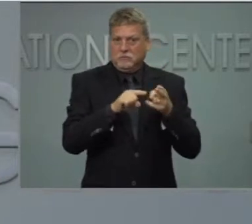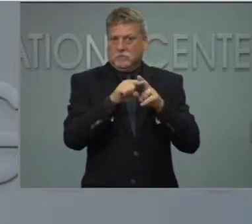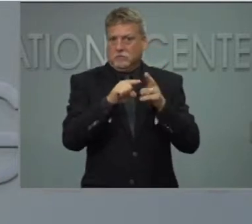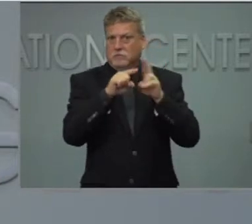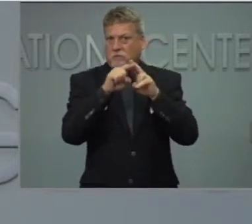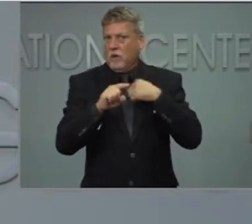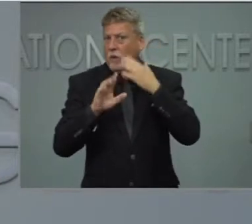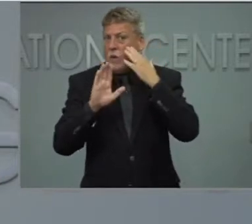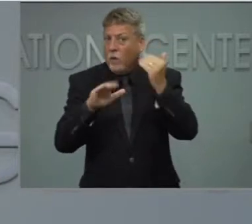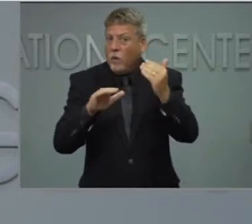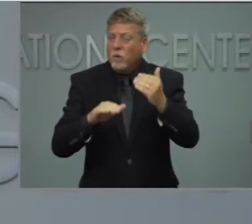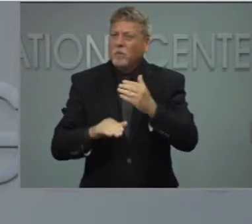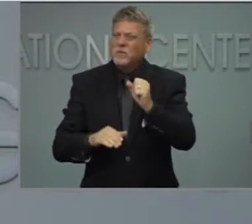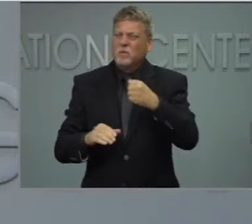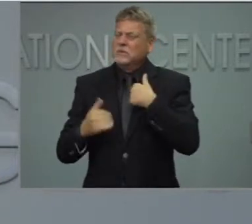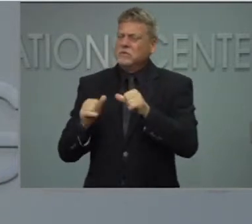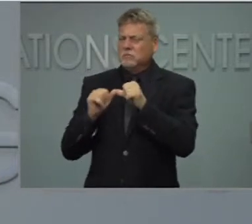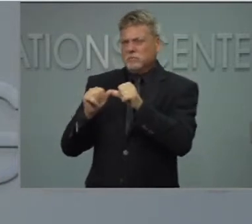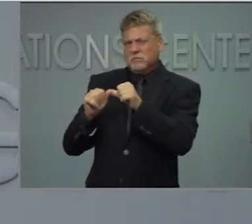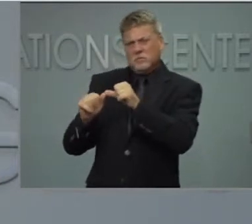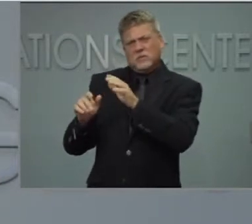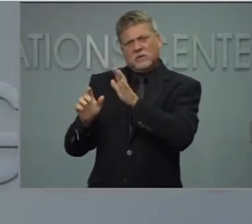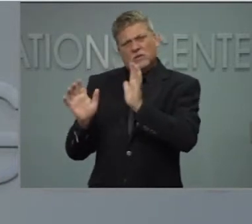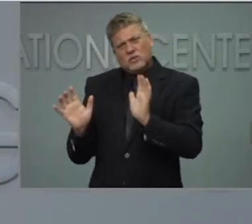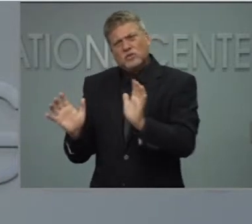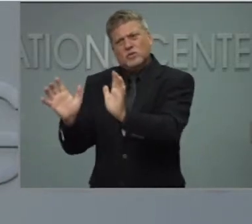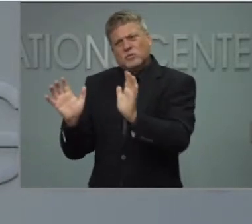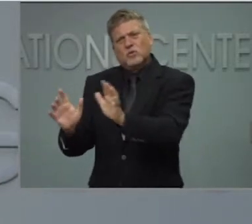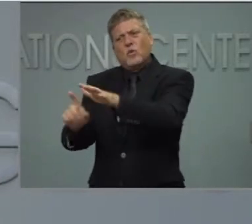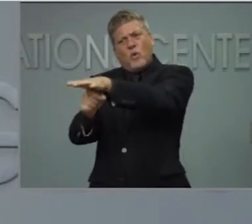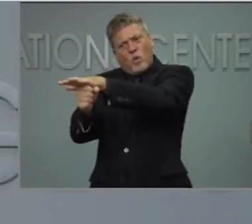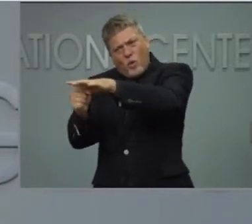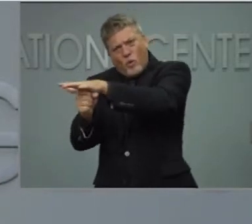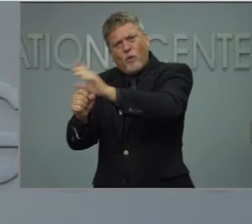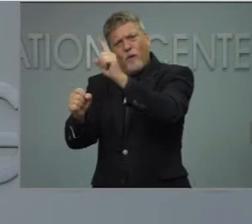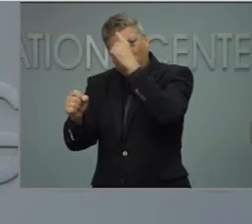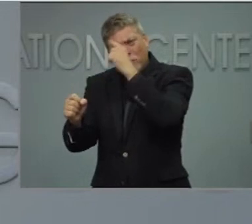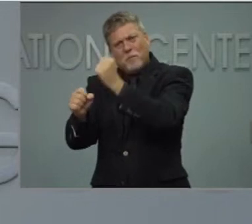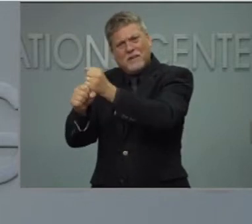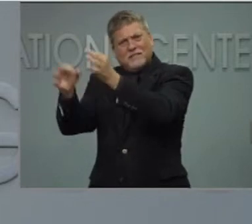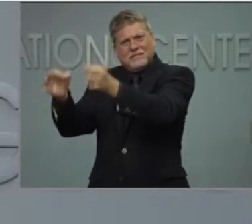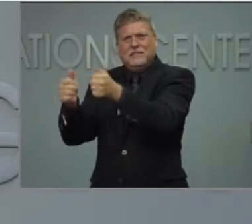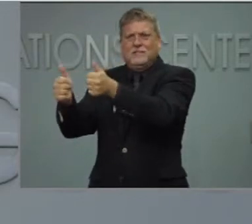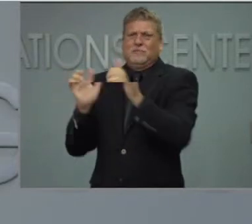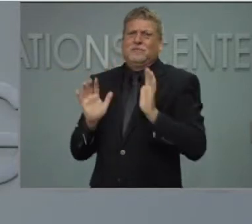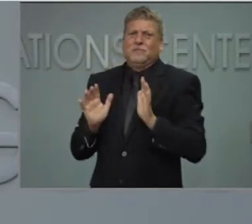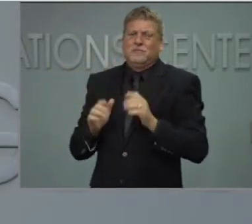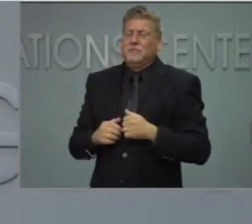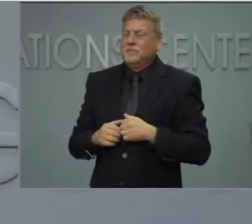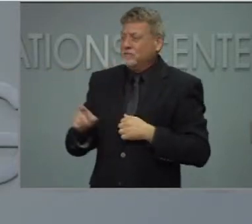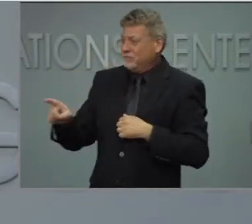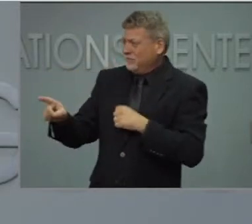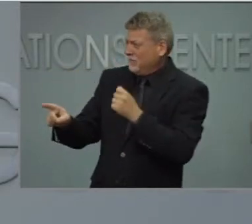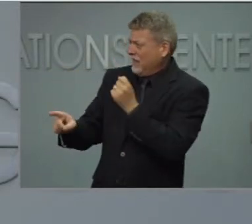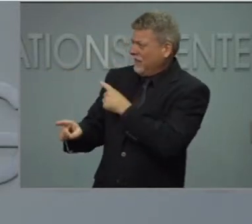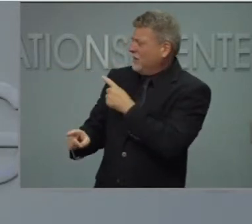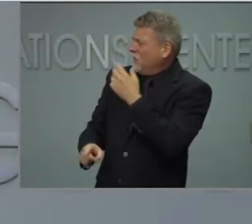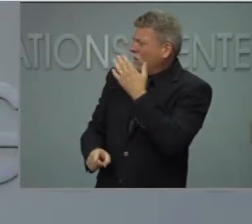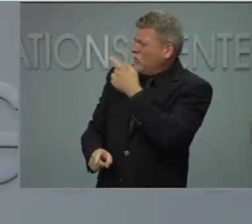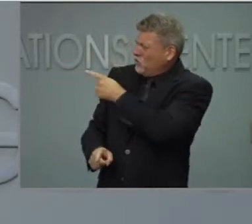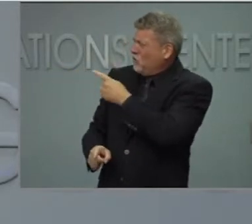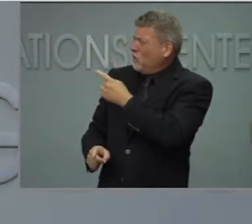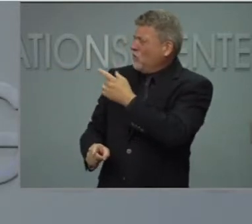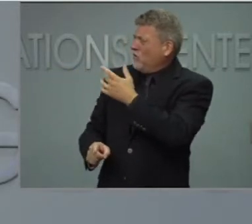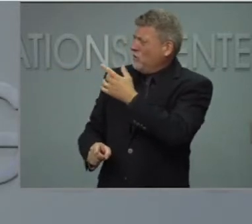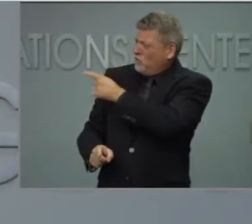we encourage local governments to take action to protect their citizens. And if it is that you want the schools to mandate masks, why